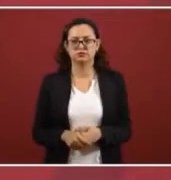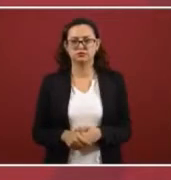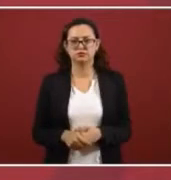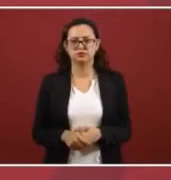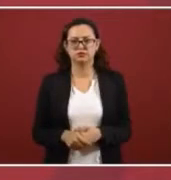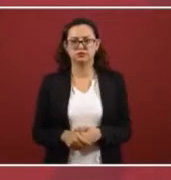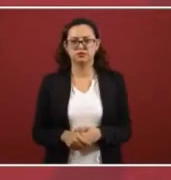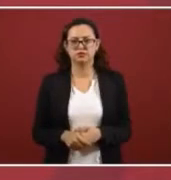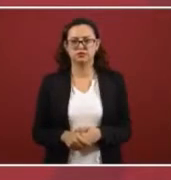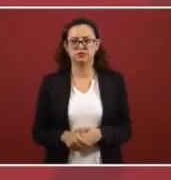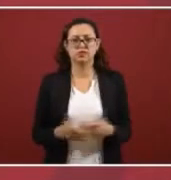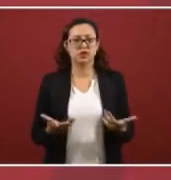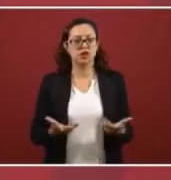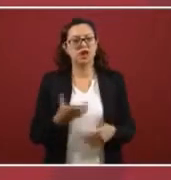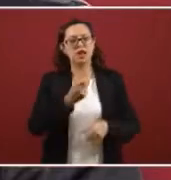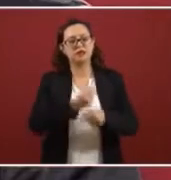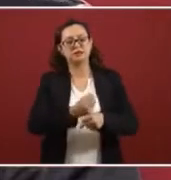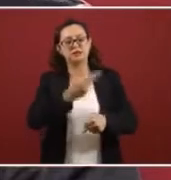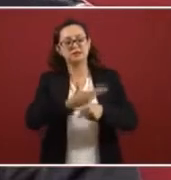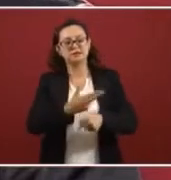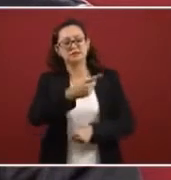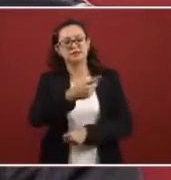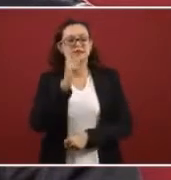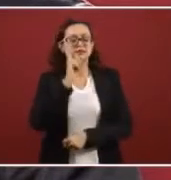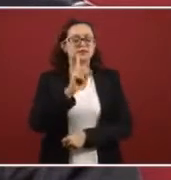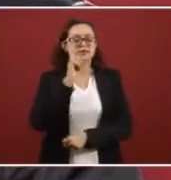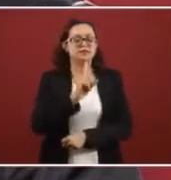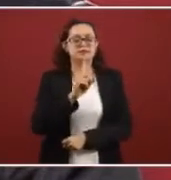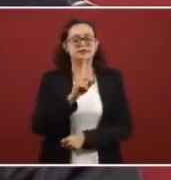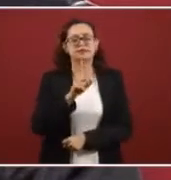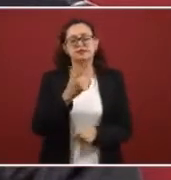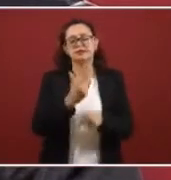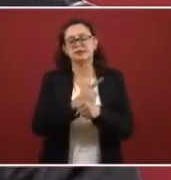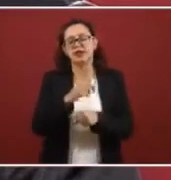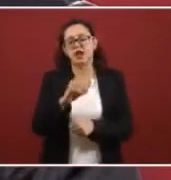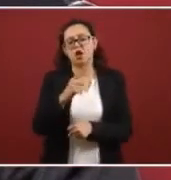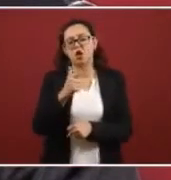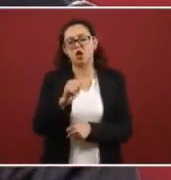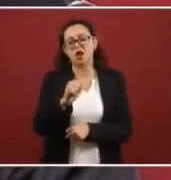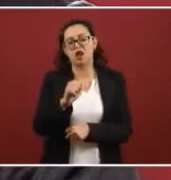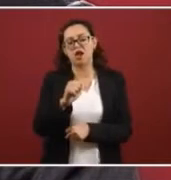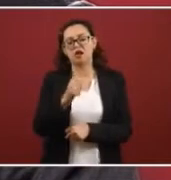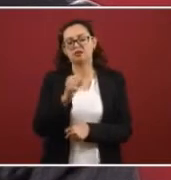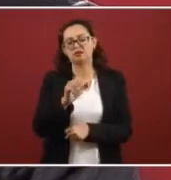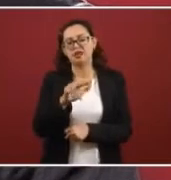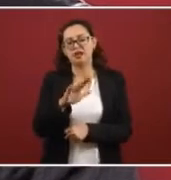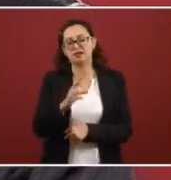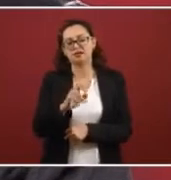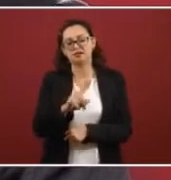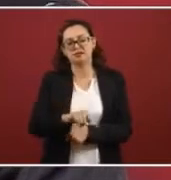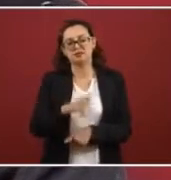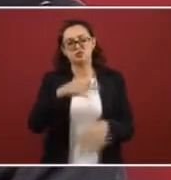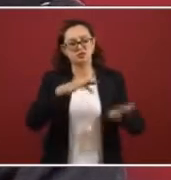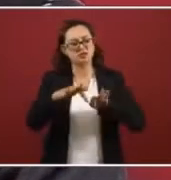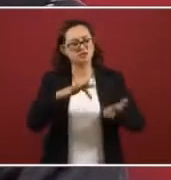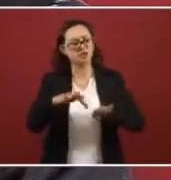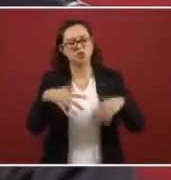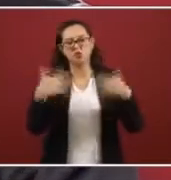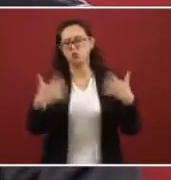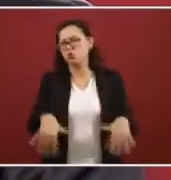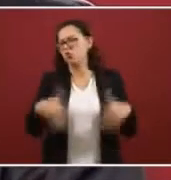haciendo la Secretaria de Gobernación. That the Secretary of Governance, that's not a problem. Que